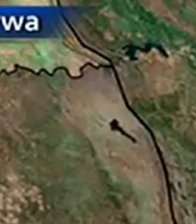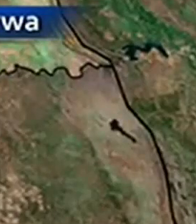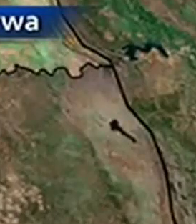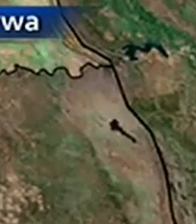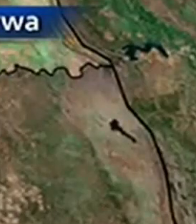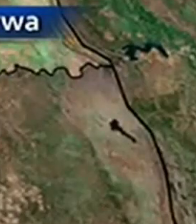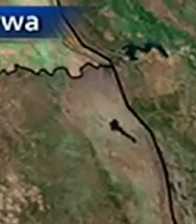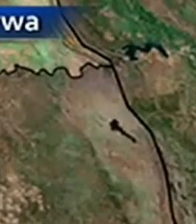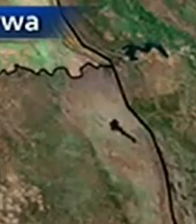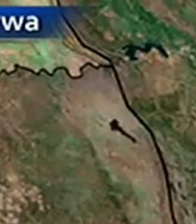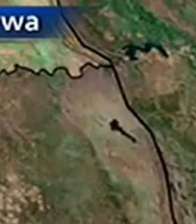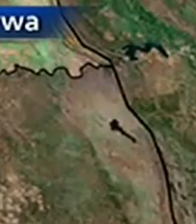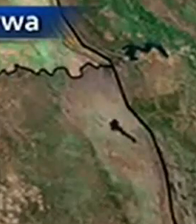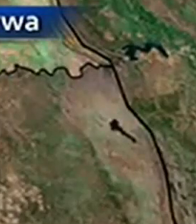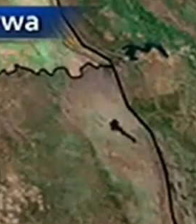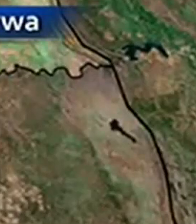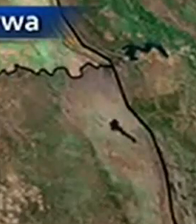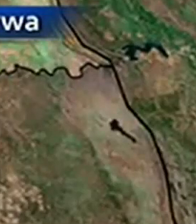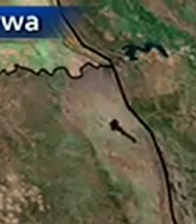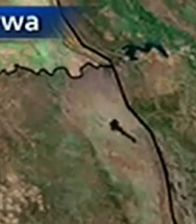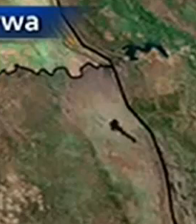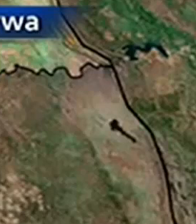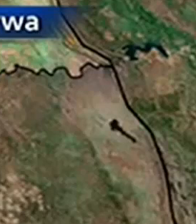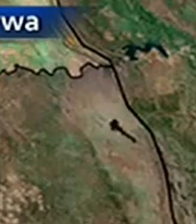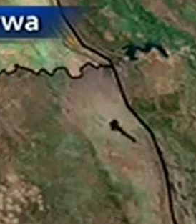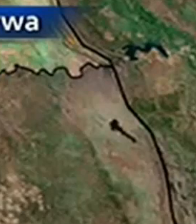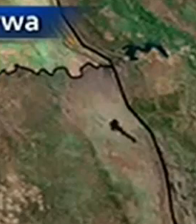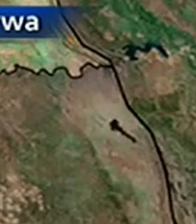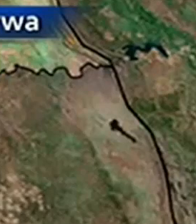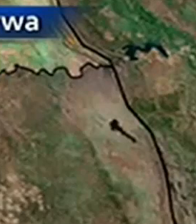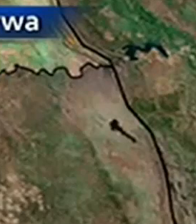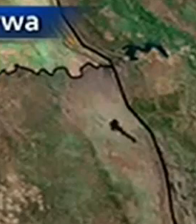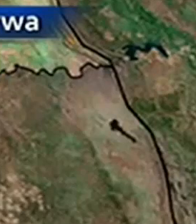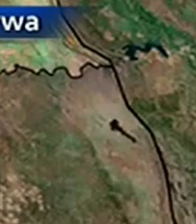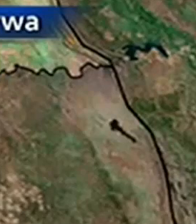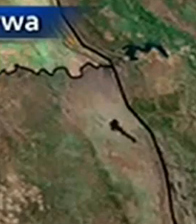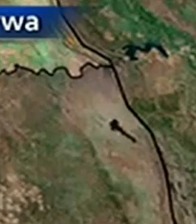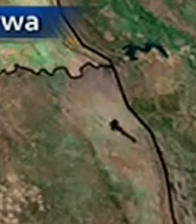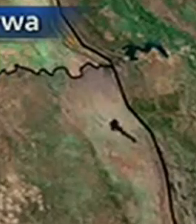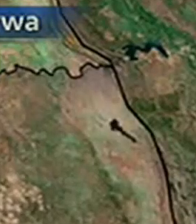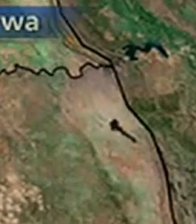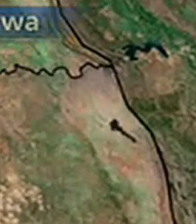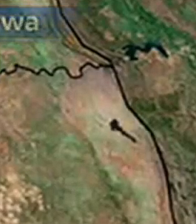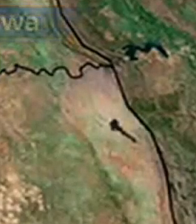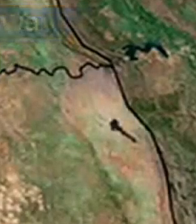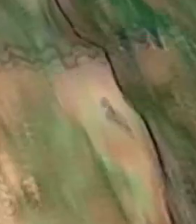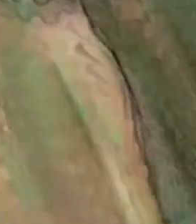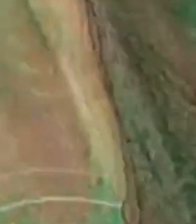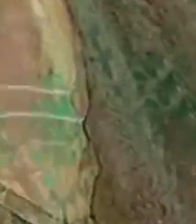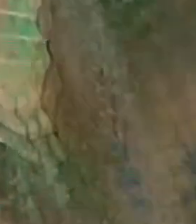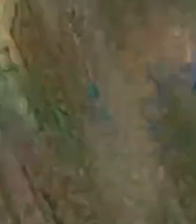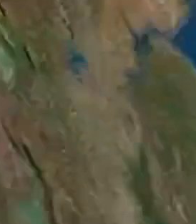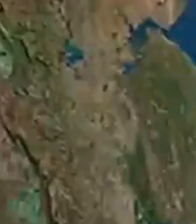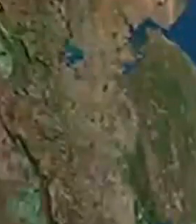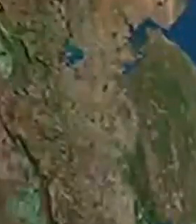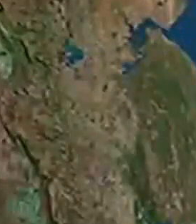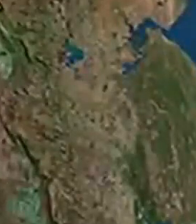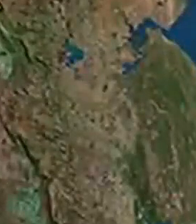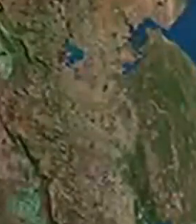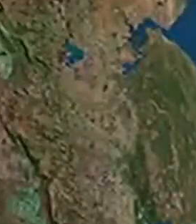fiša ka botsaneng le yona le go ka Phalaborwa ke 32 laetša le tla fiša gabotsena fela mosegareng wa sekgalela e la selemo ga re ya gona ka dikarolong